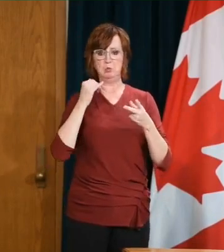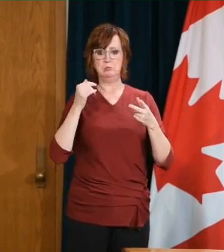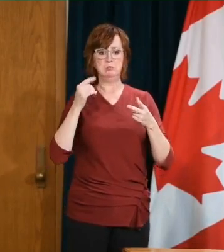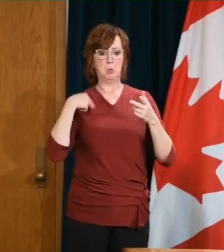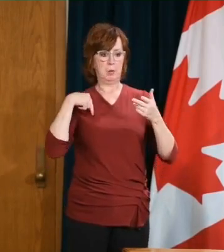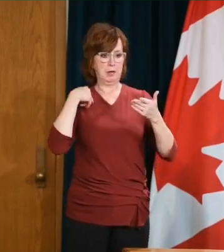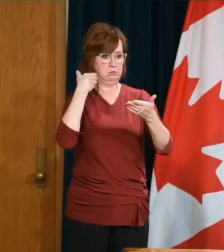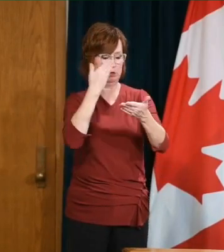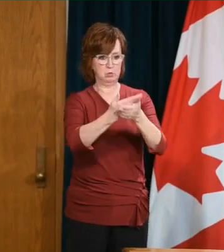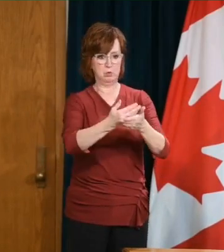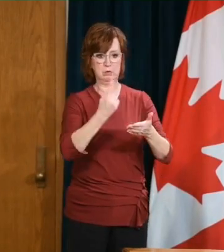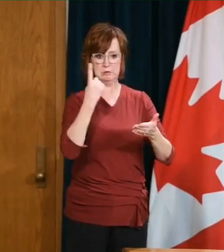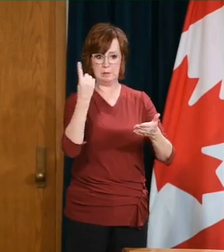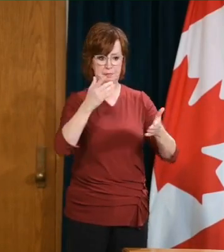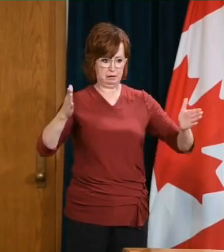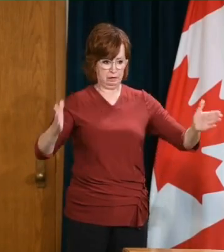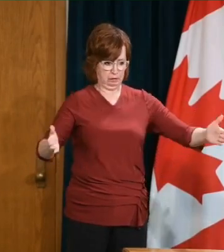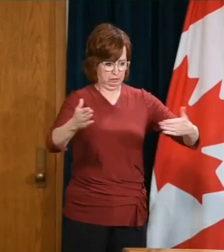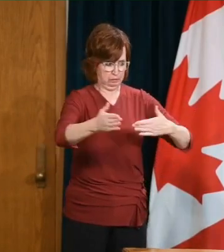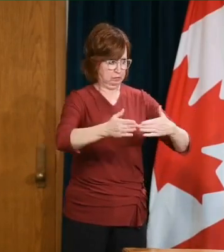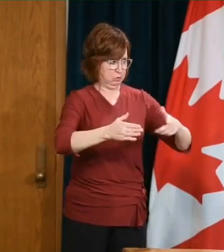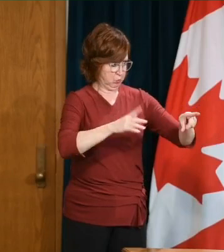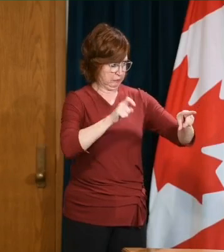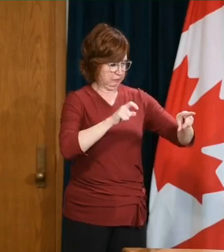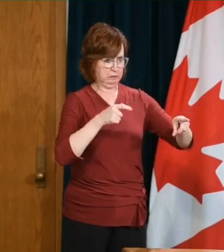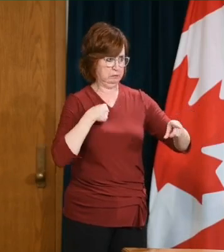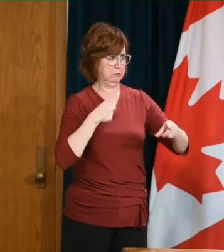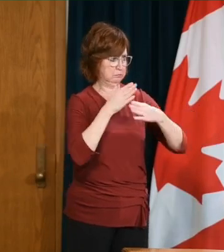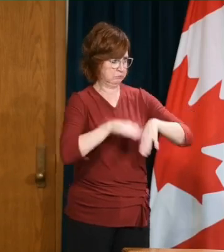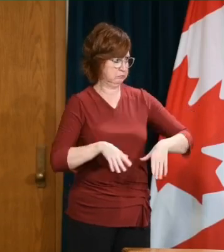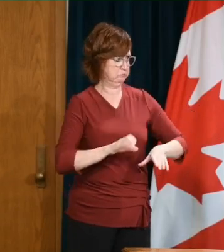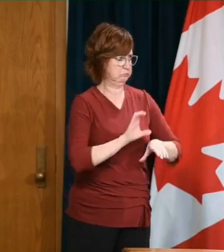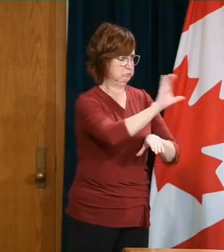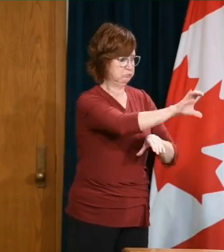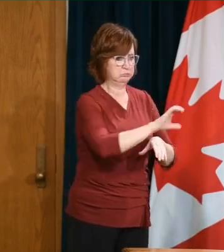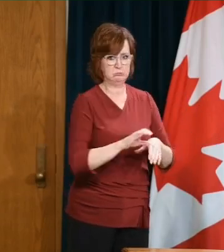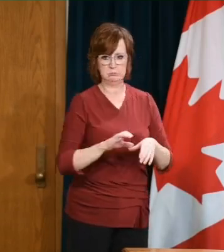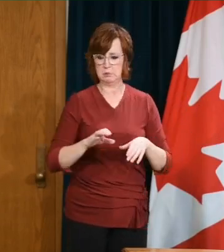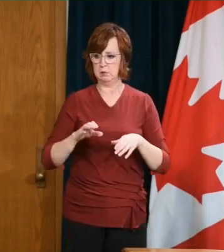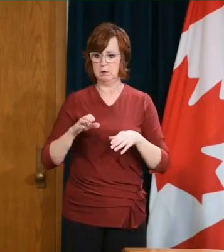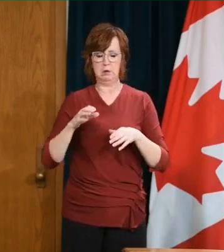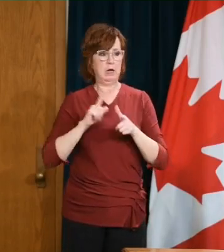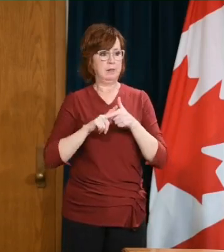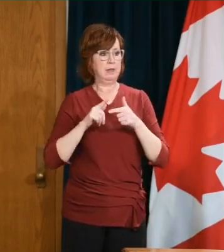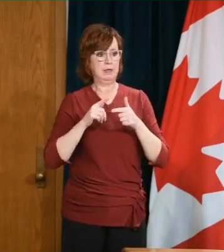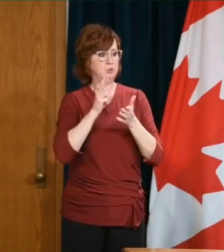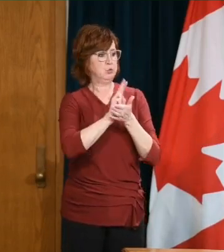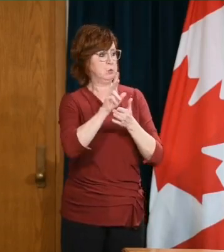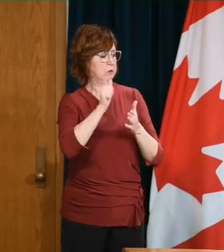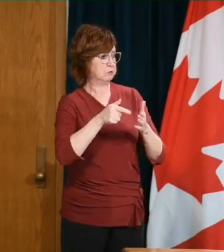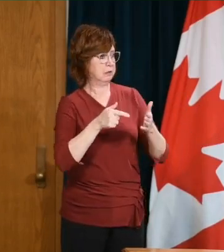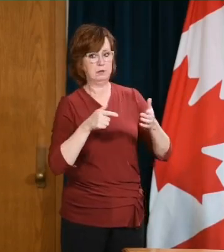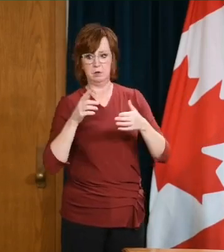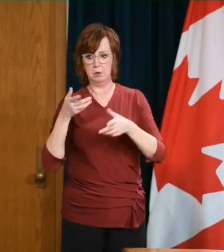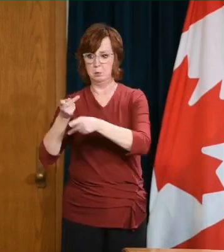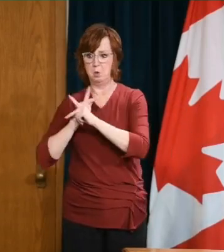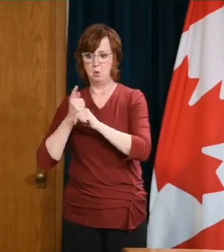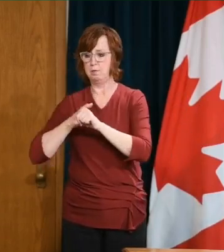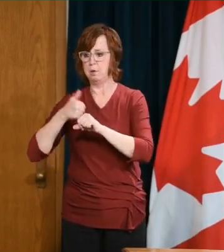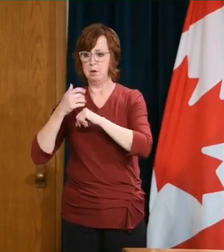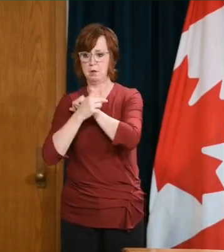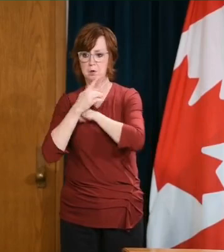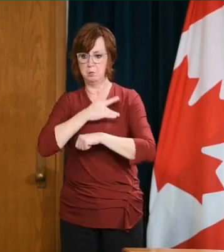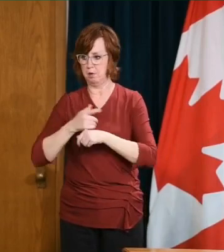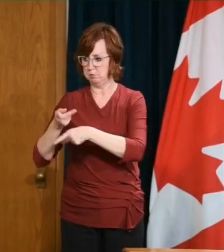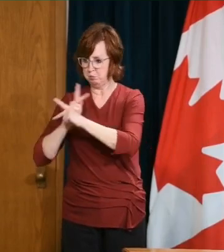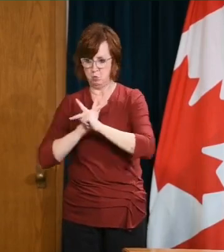that need it get it, and understanding that at some point in time that would be Saskatchewan as well. We'll take our next question from the